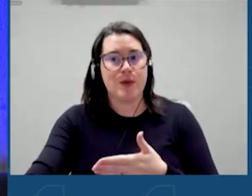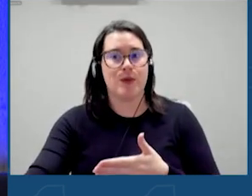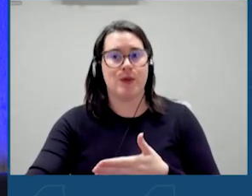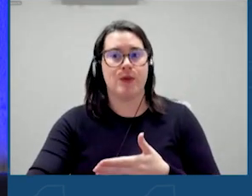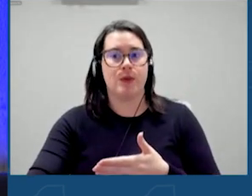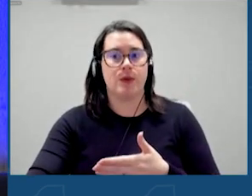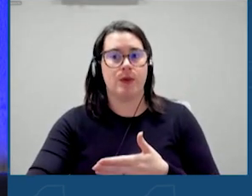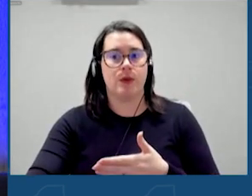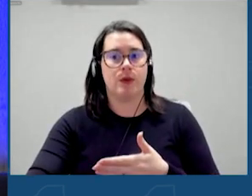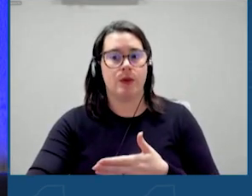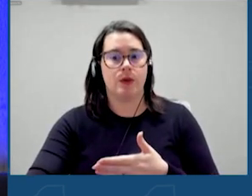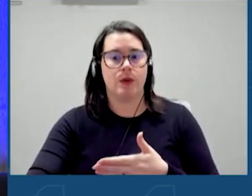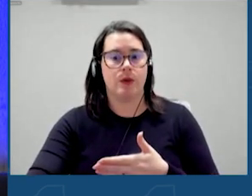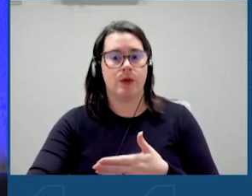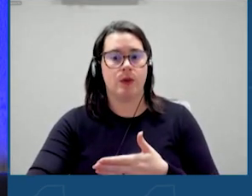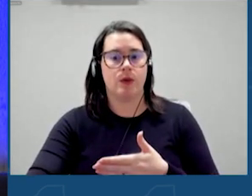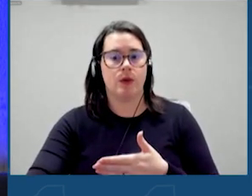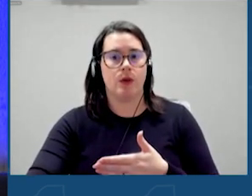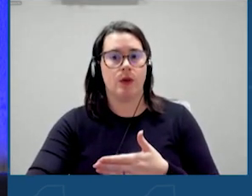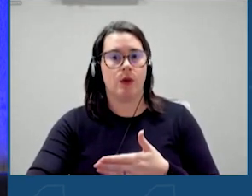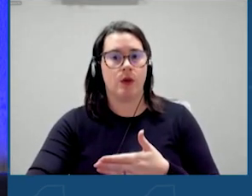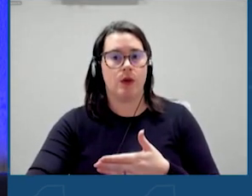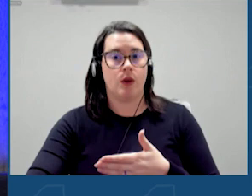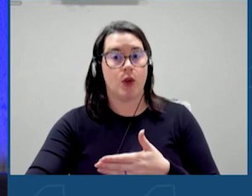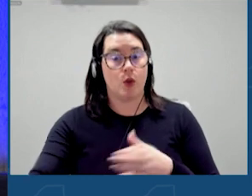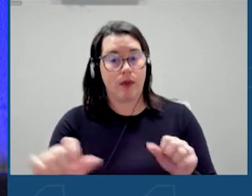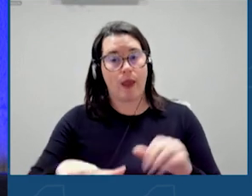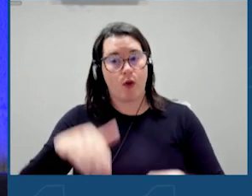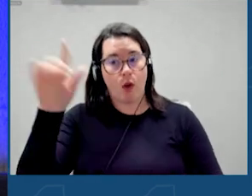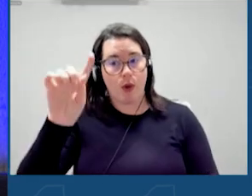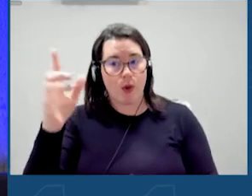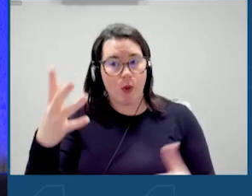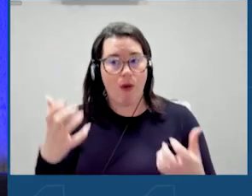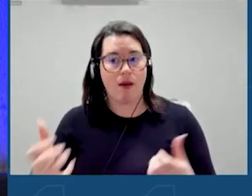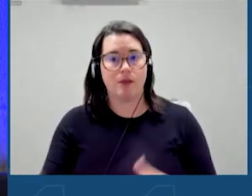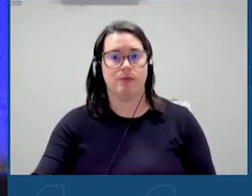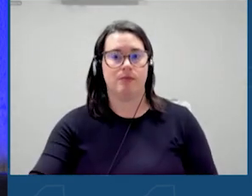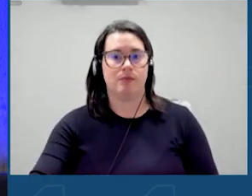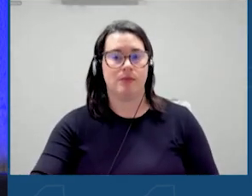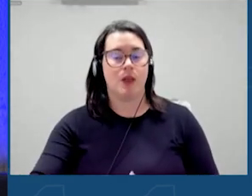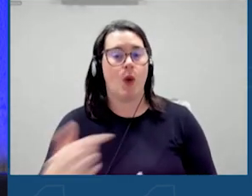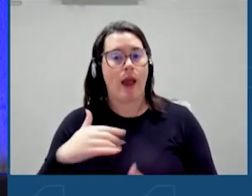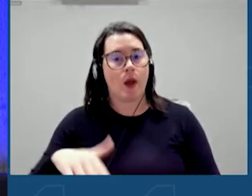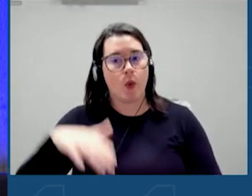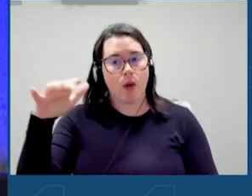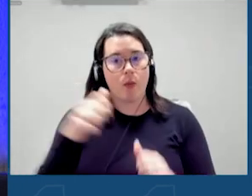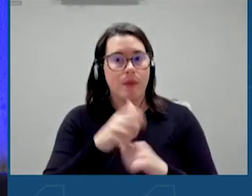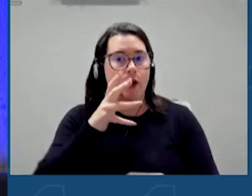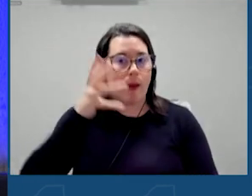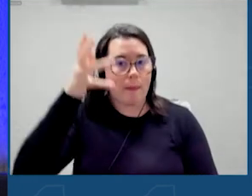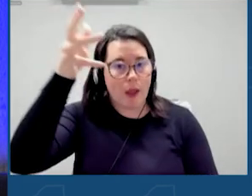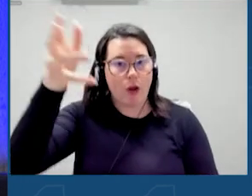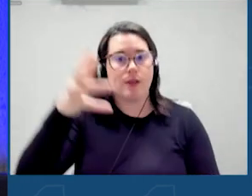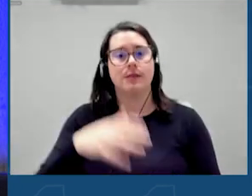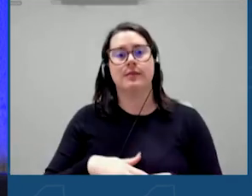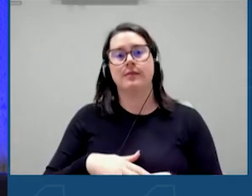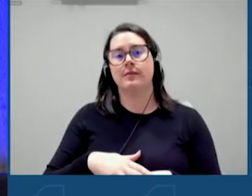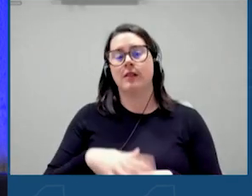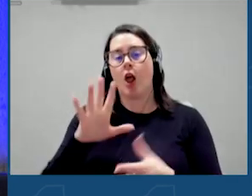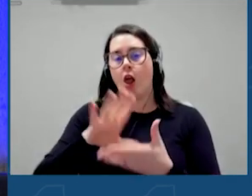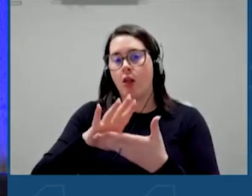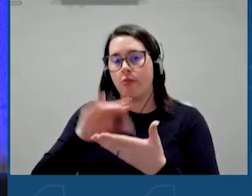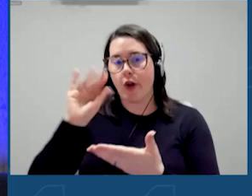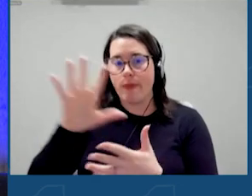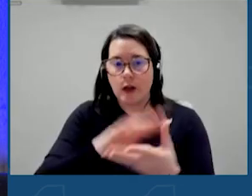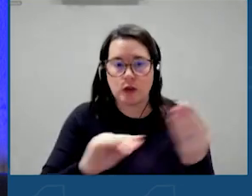if you choose to. So I grew up around my grandparents and learned their stories and their struggles. And my parents followed a similar